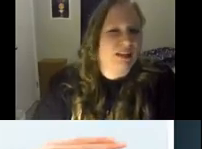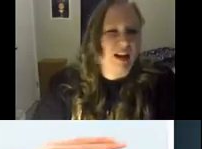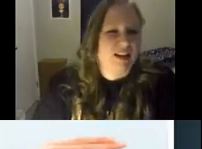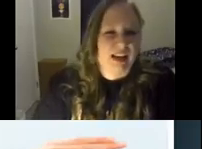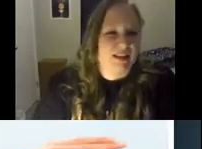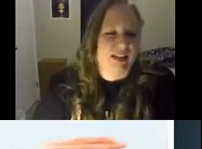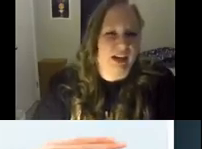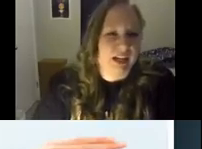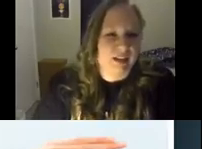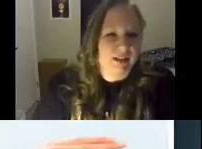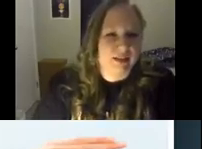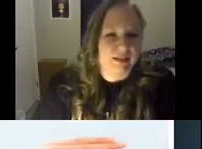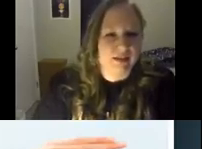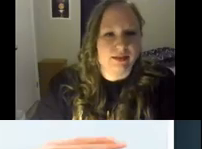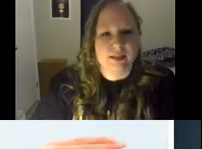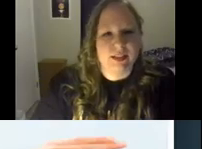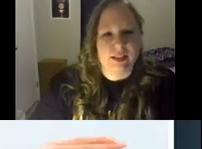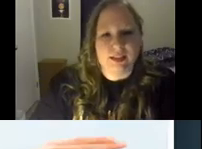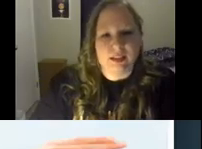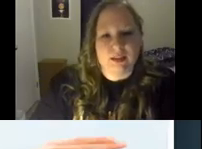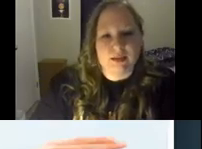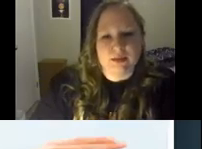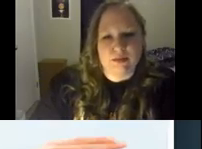But it's not necessary.